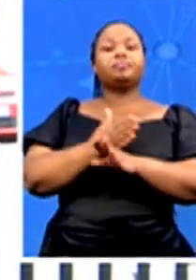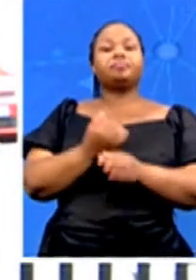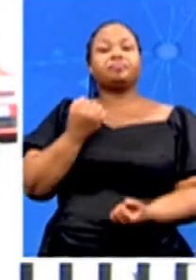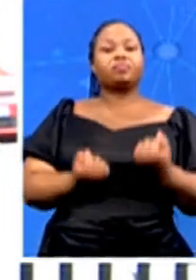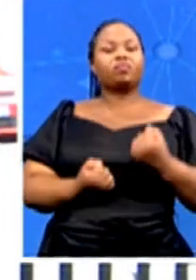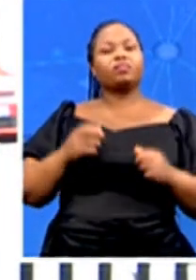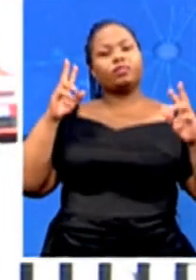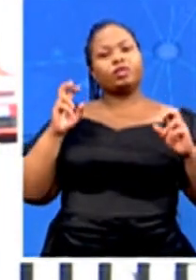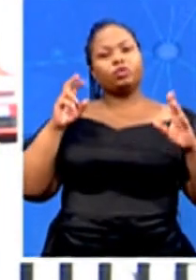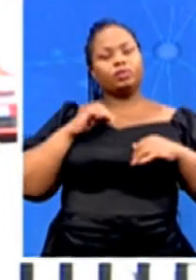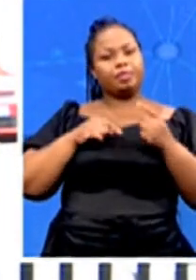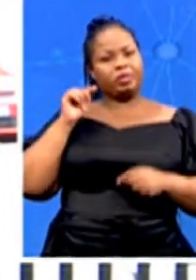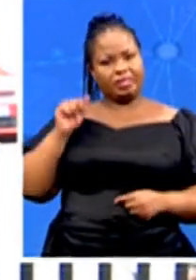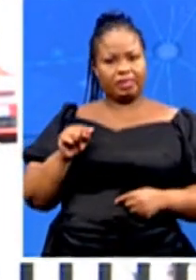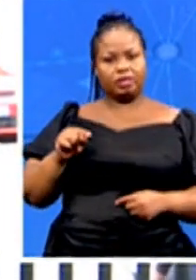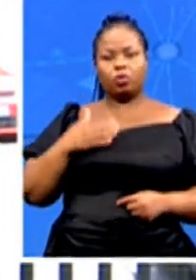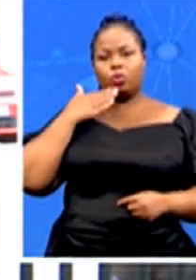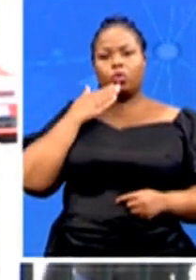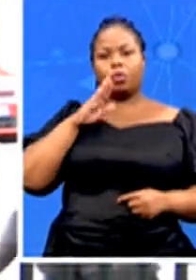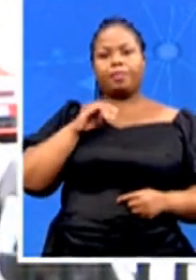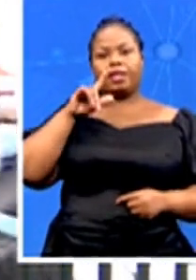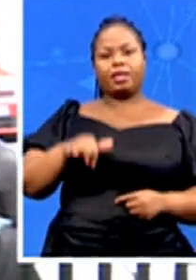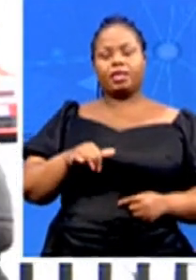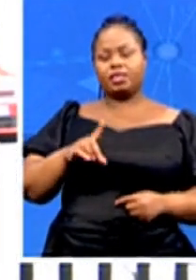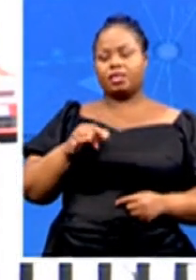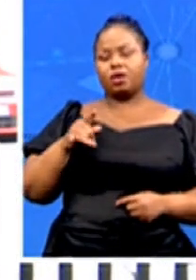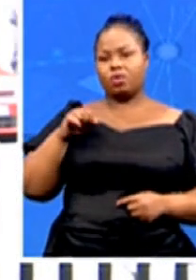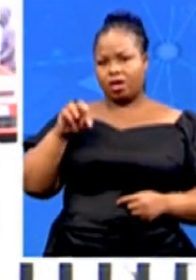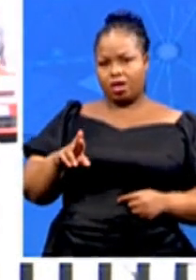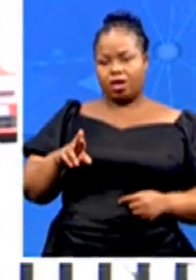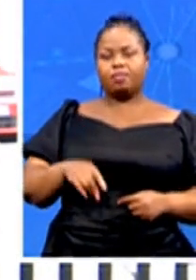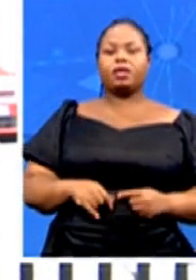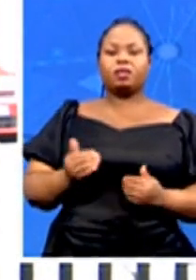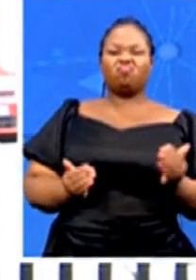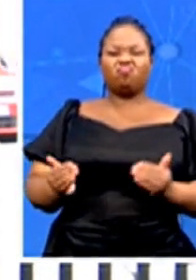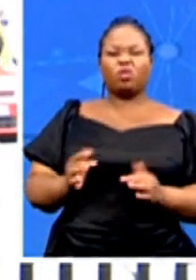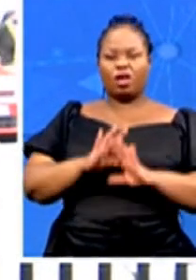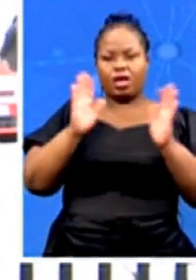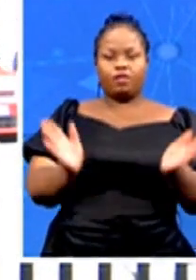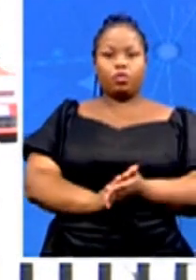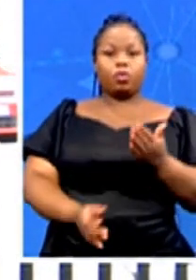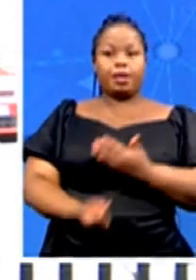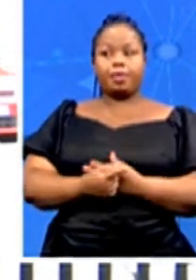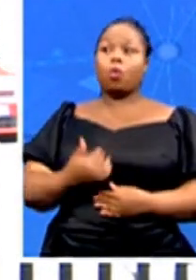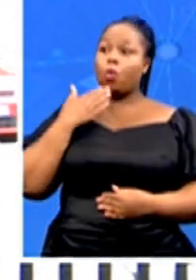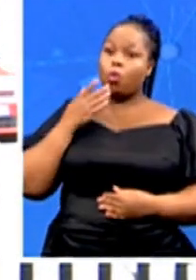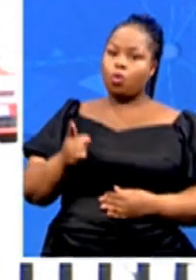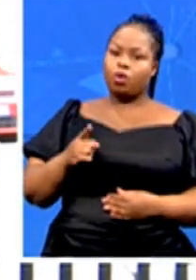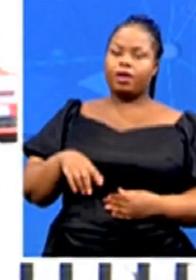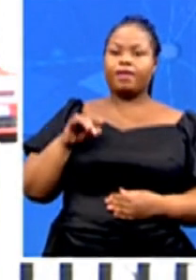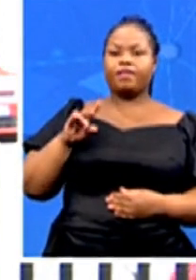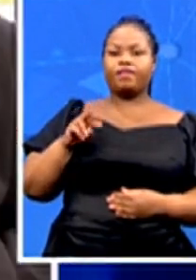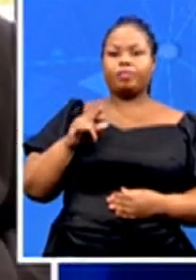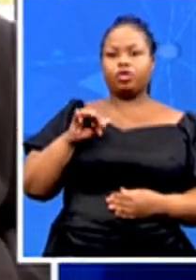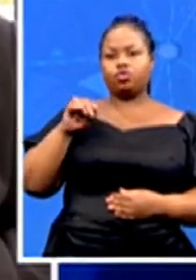Advocate Billy Downer are being handled by Advocate Wim Trentgrove on behalf of the state. Simpura? All right, and